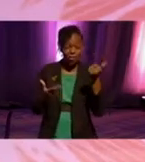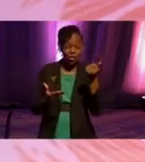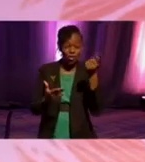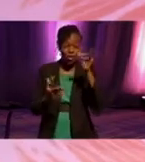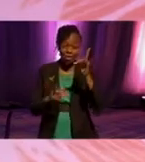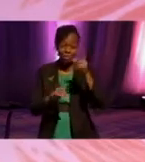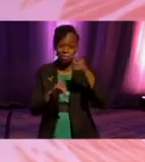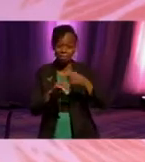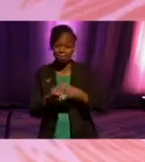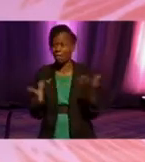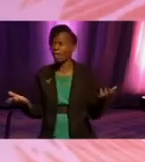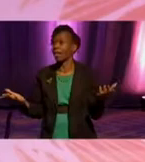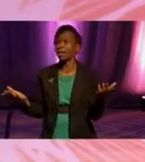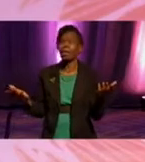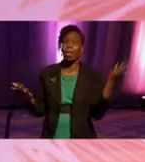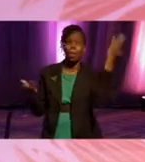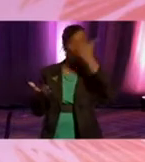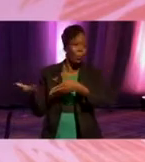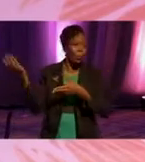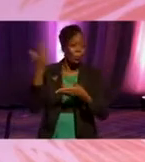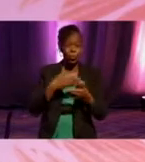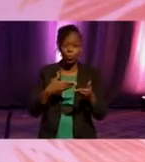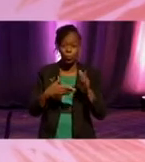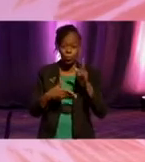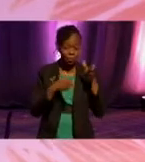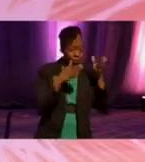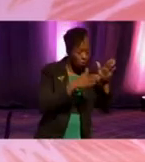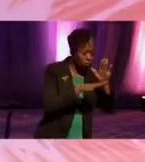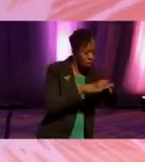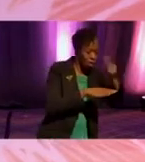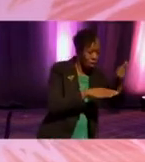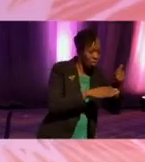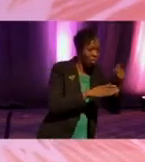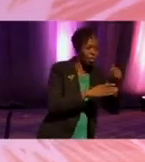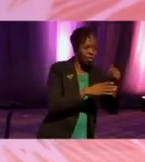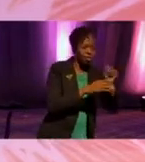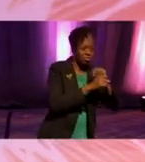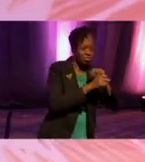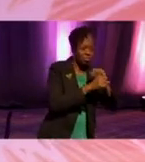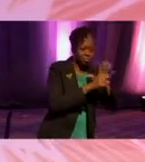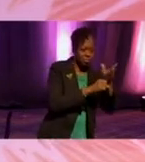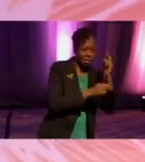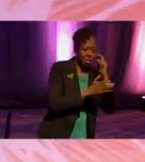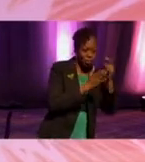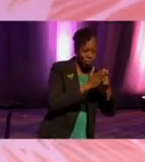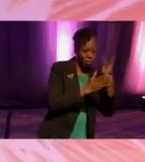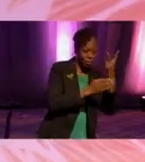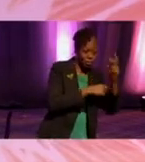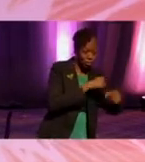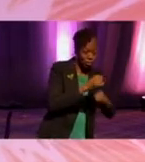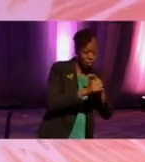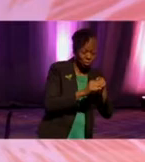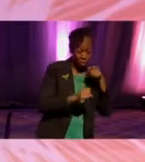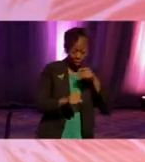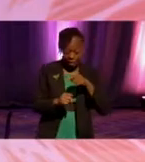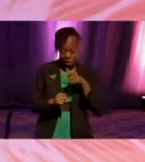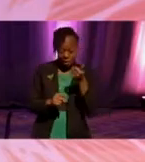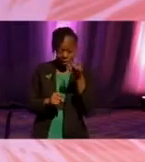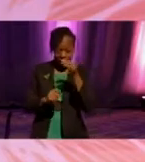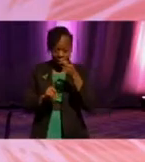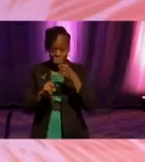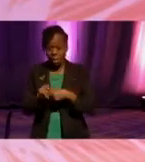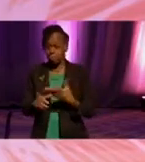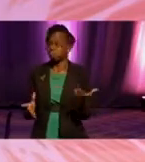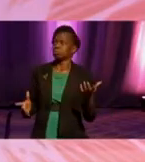months. No, you know, when we looked at other pandemics, sometimes it's 2 years. I just didn't believe it. But here we